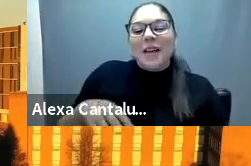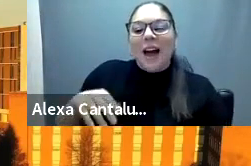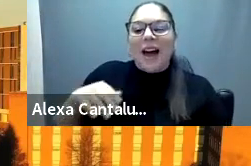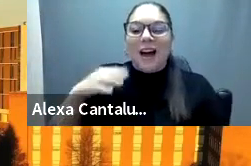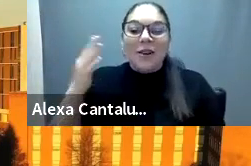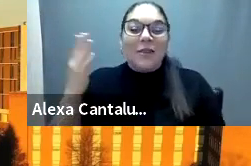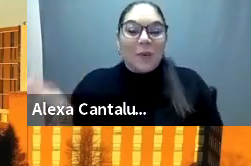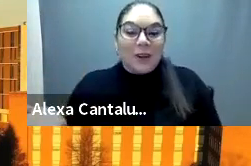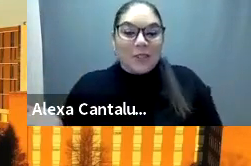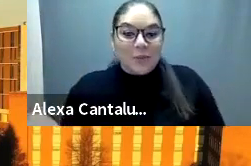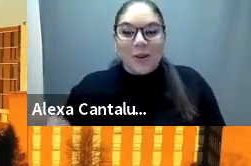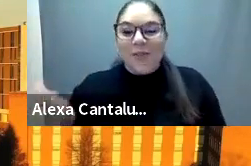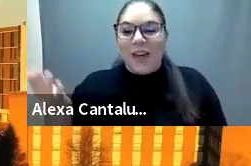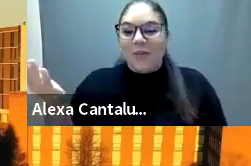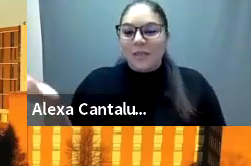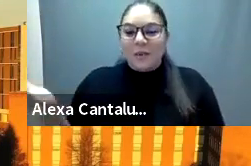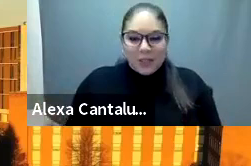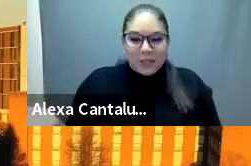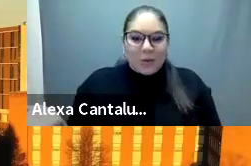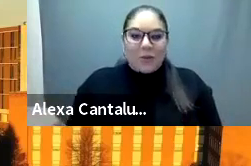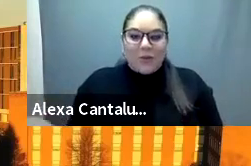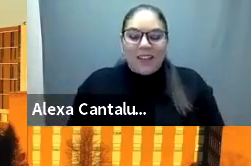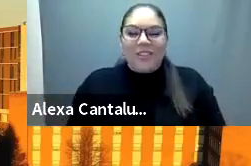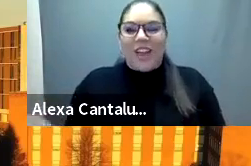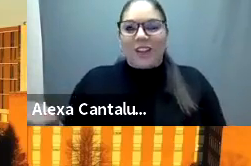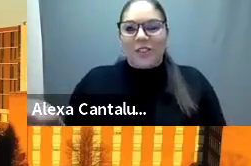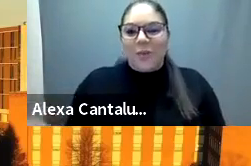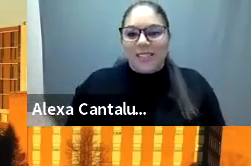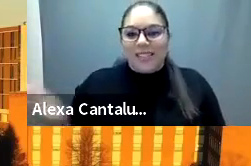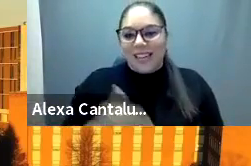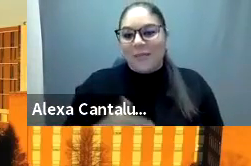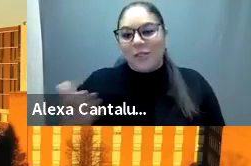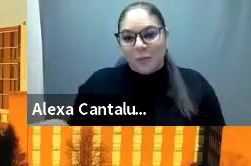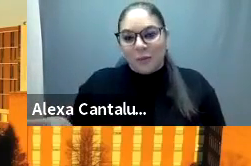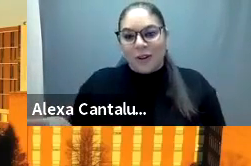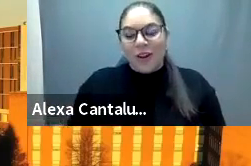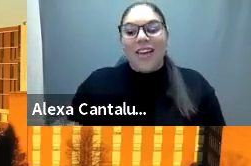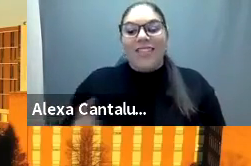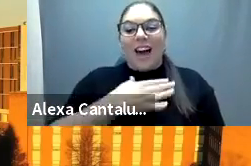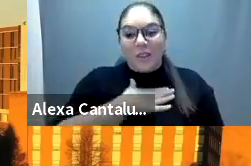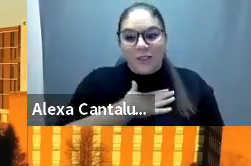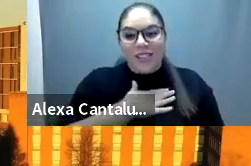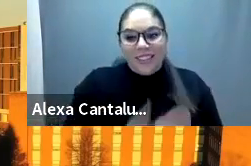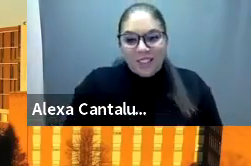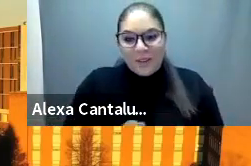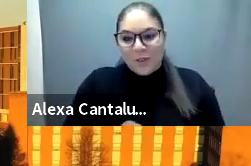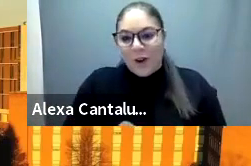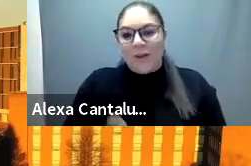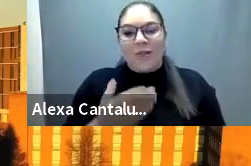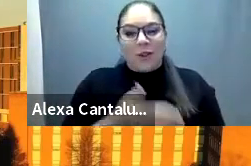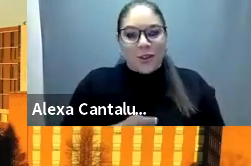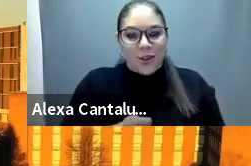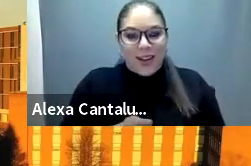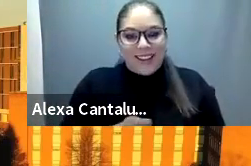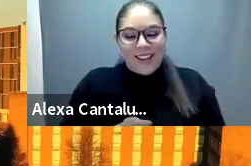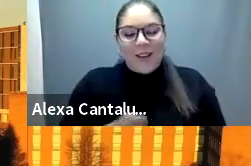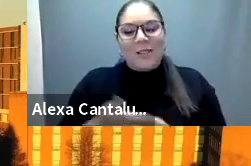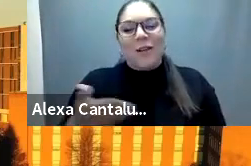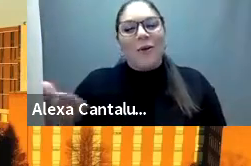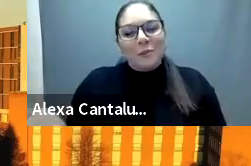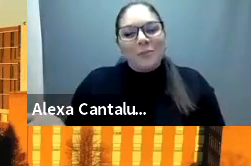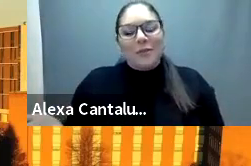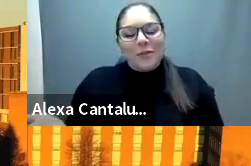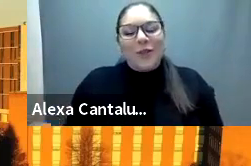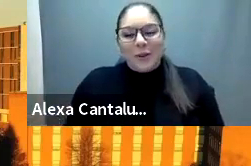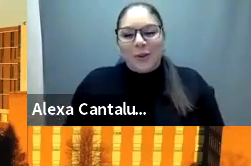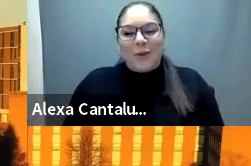sorry. I found one interpreter that was willing to work with me. She actually was the same interpreter that I learned sign language from in 3rd grade. So